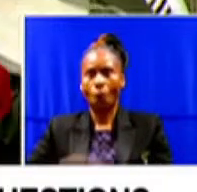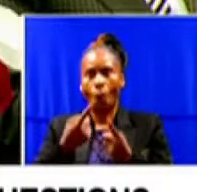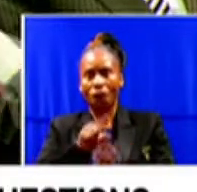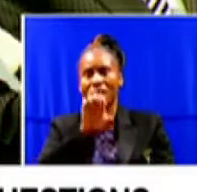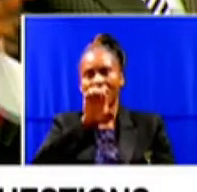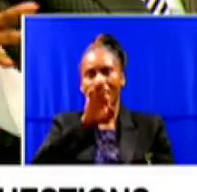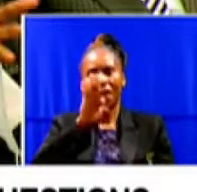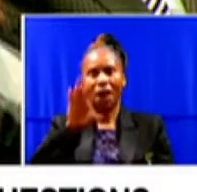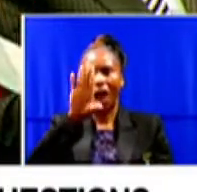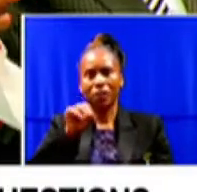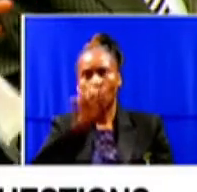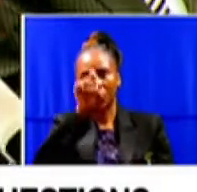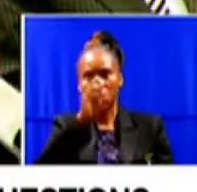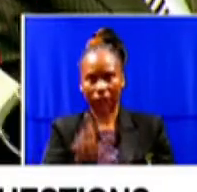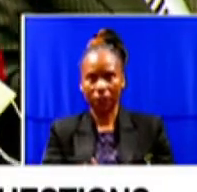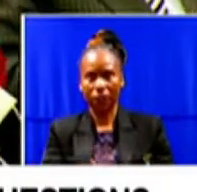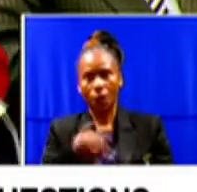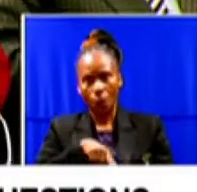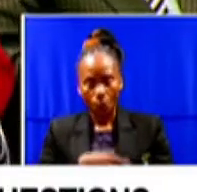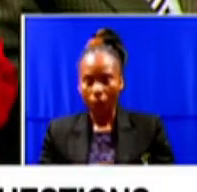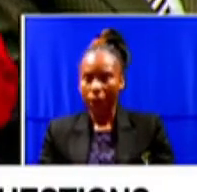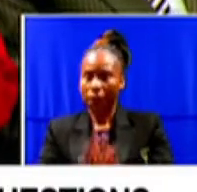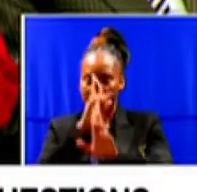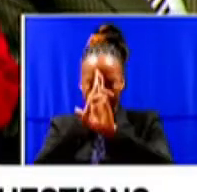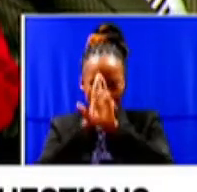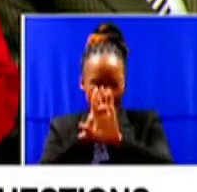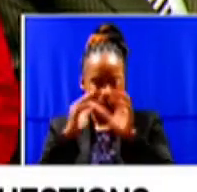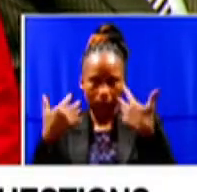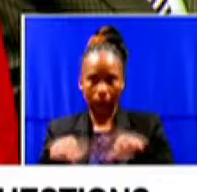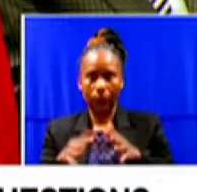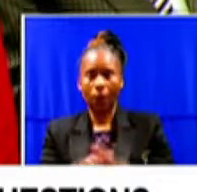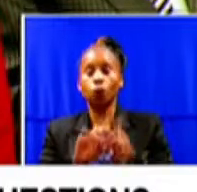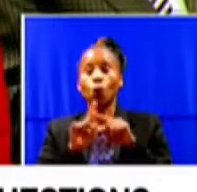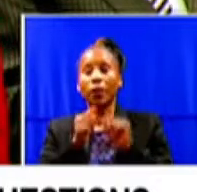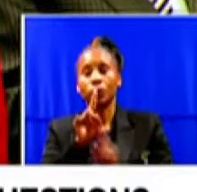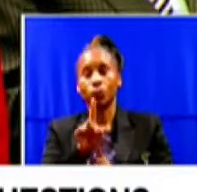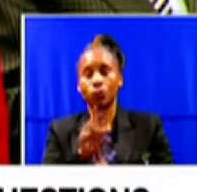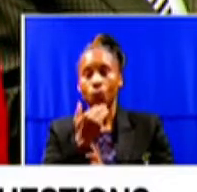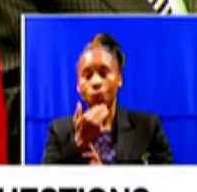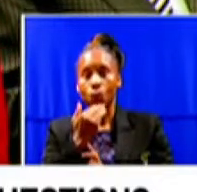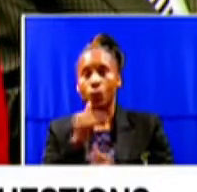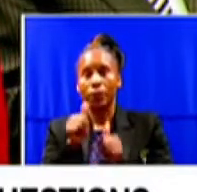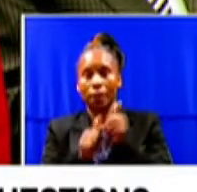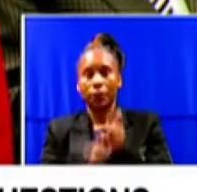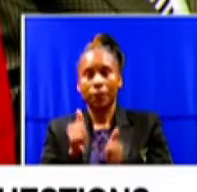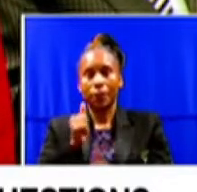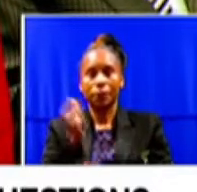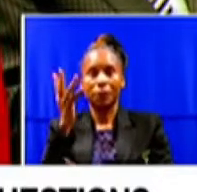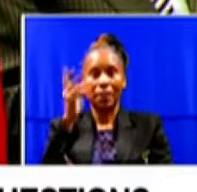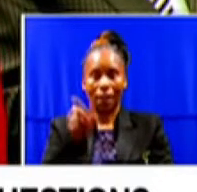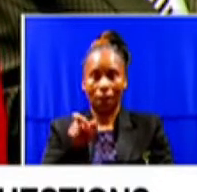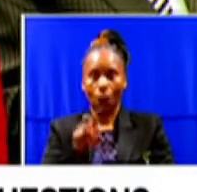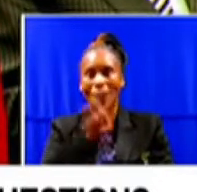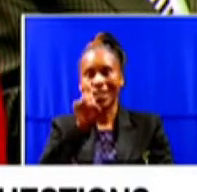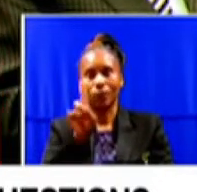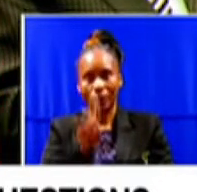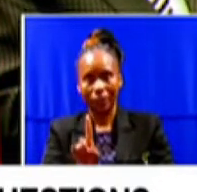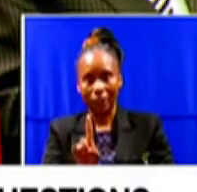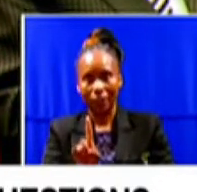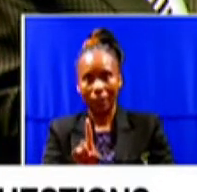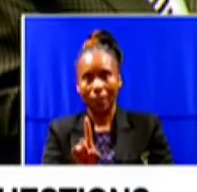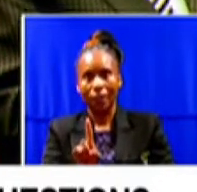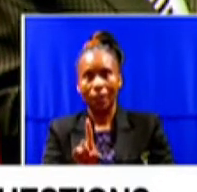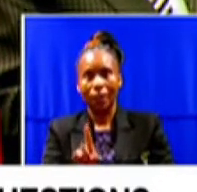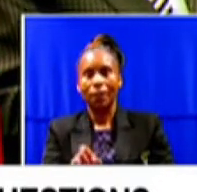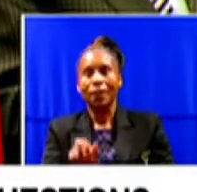With What? all the greatest respect, I'm talking to the Deputy Speaker. What's your question, The honorable member? question is, who is the person